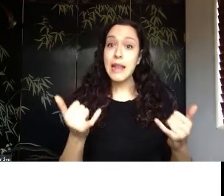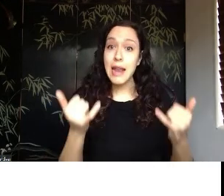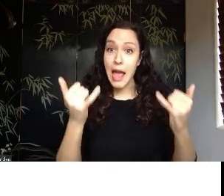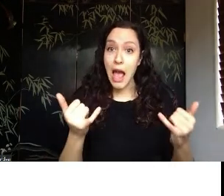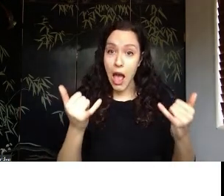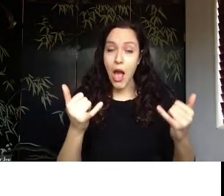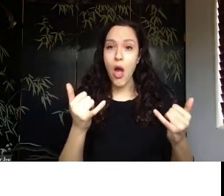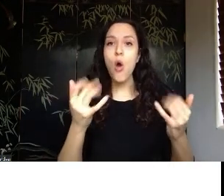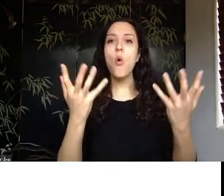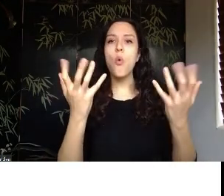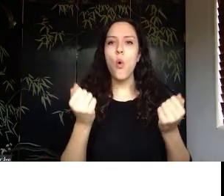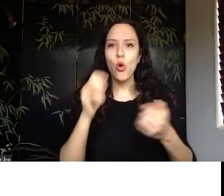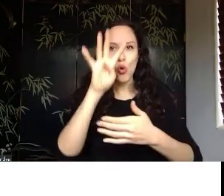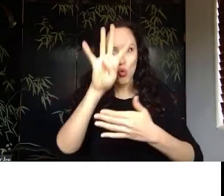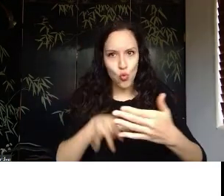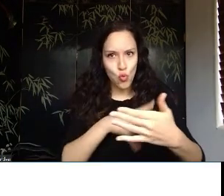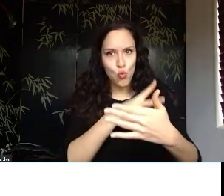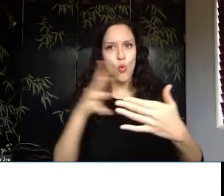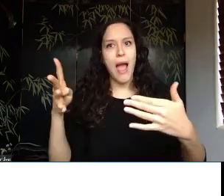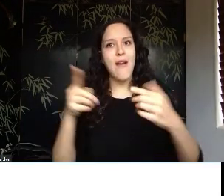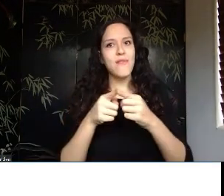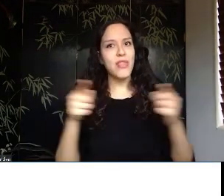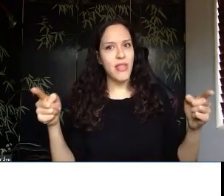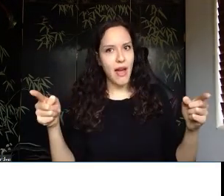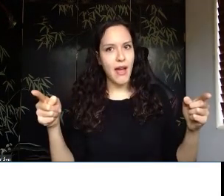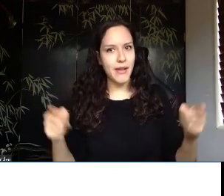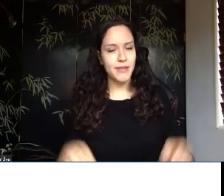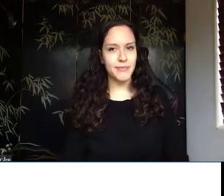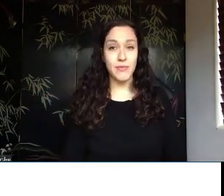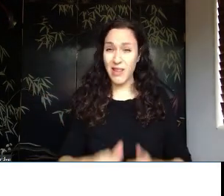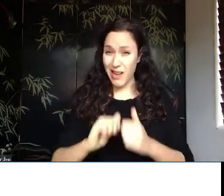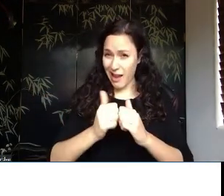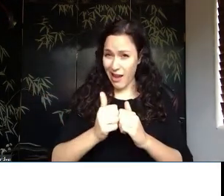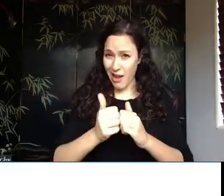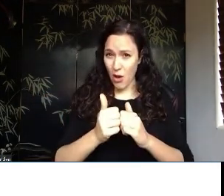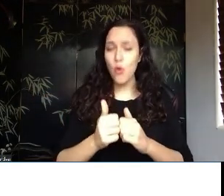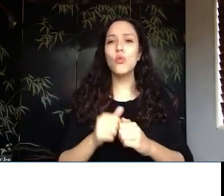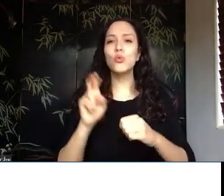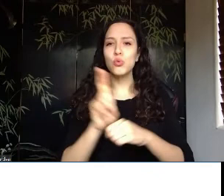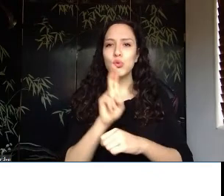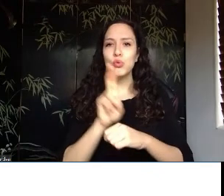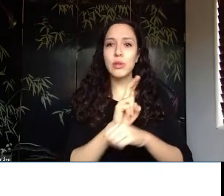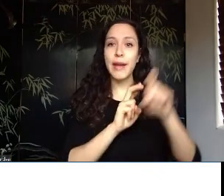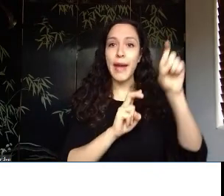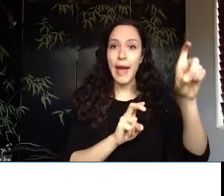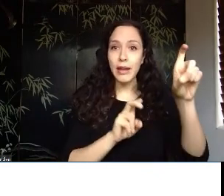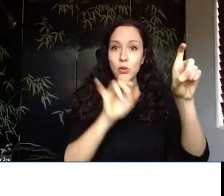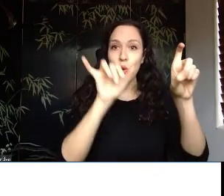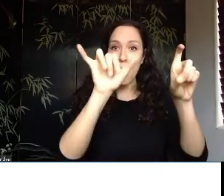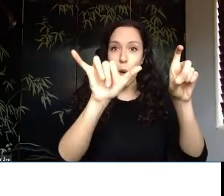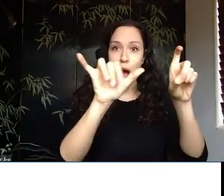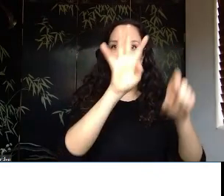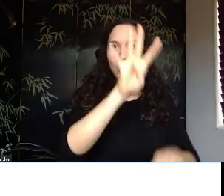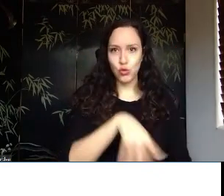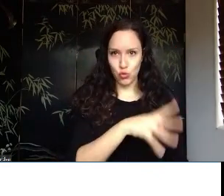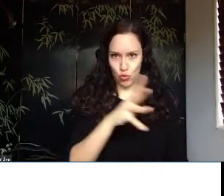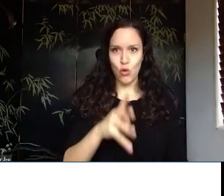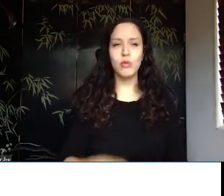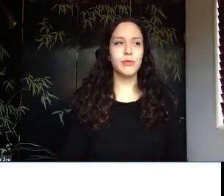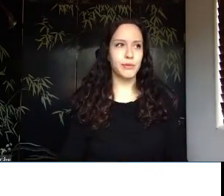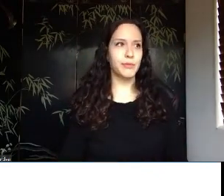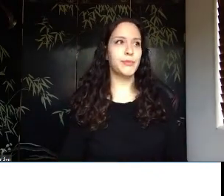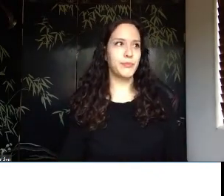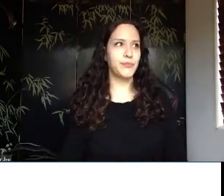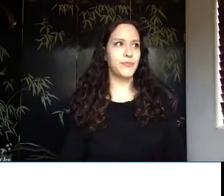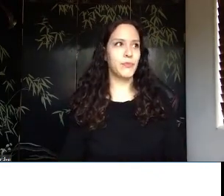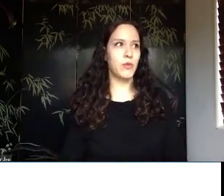know how to do that. And how we're going to do that is using an XY chart. So what it says is